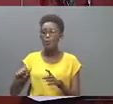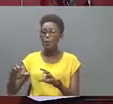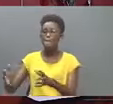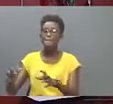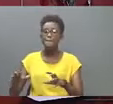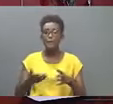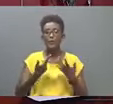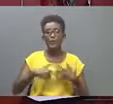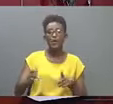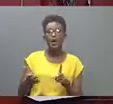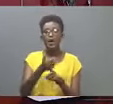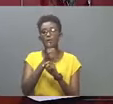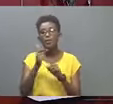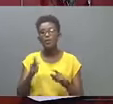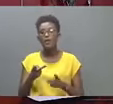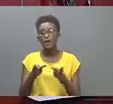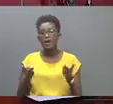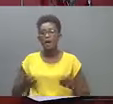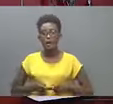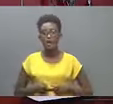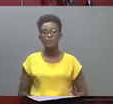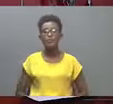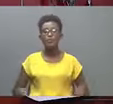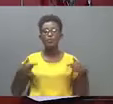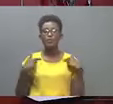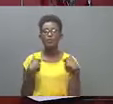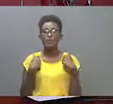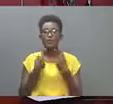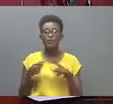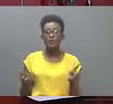have habitants,